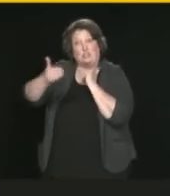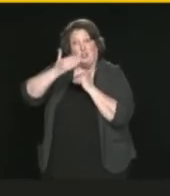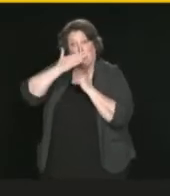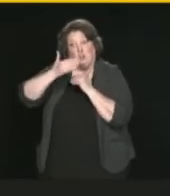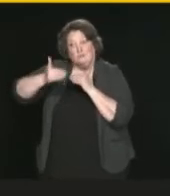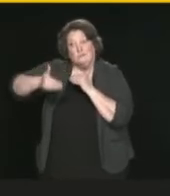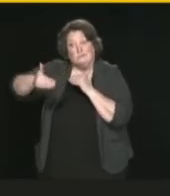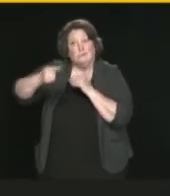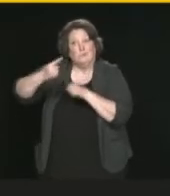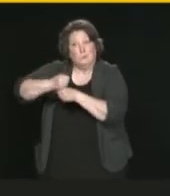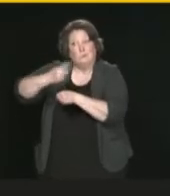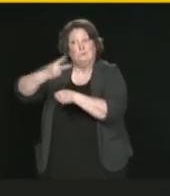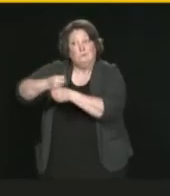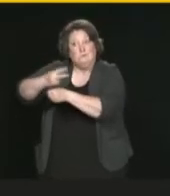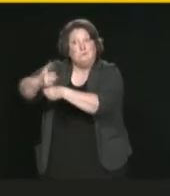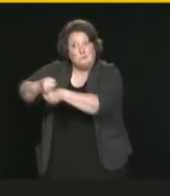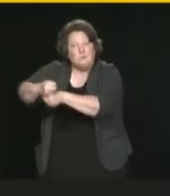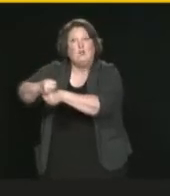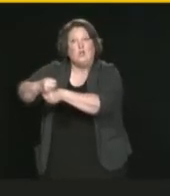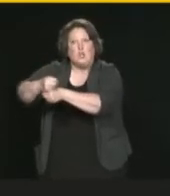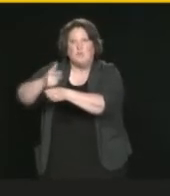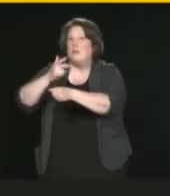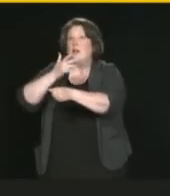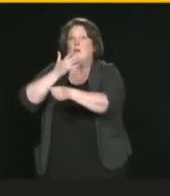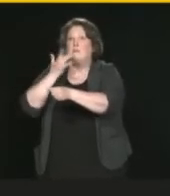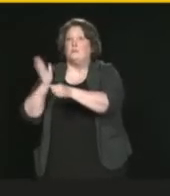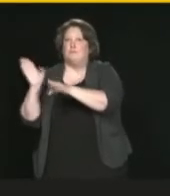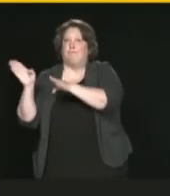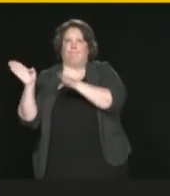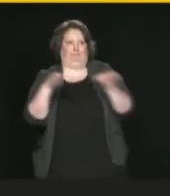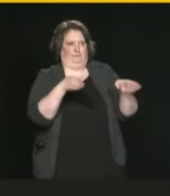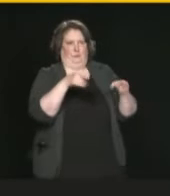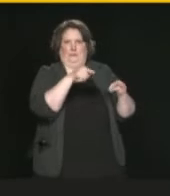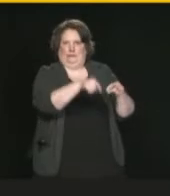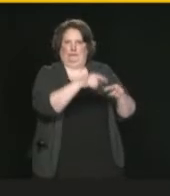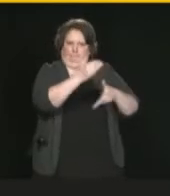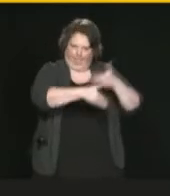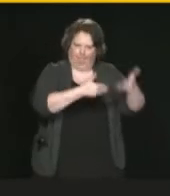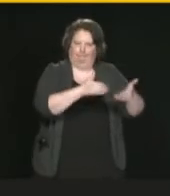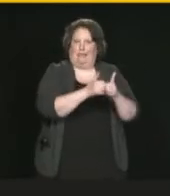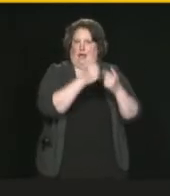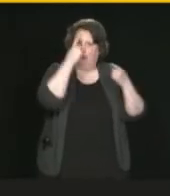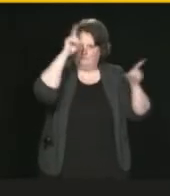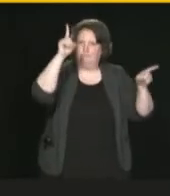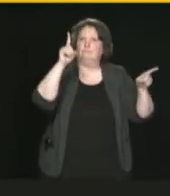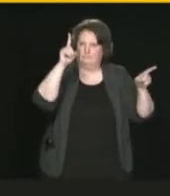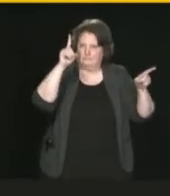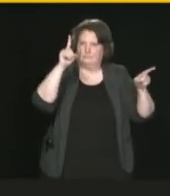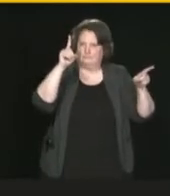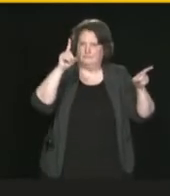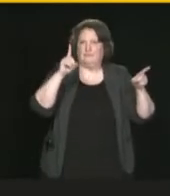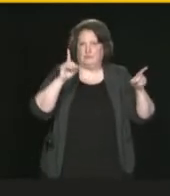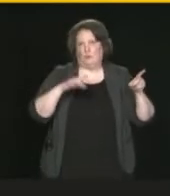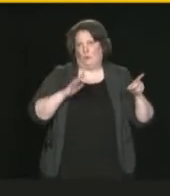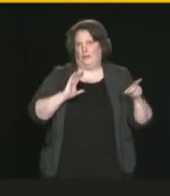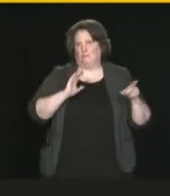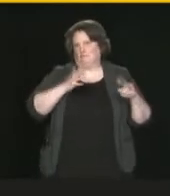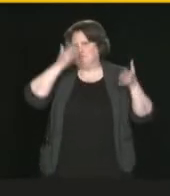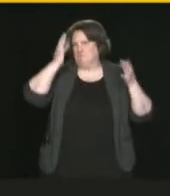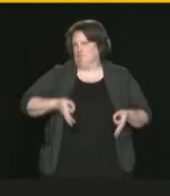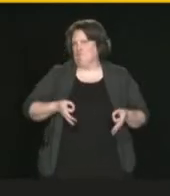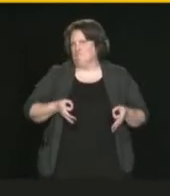to ensure that people could get through the crisis, they could hang on, and that's exactly what this government decided to